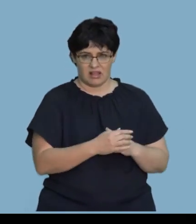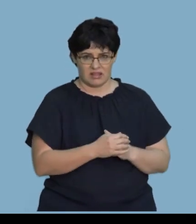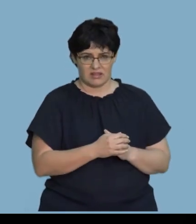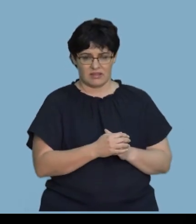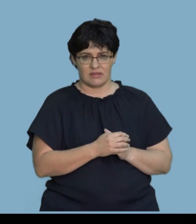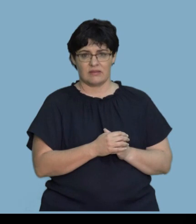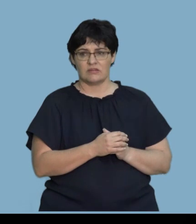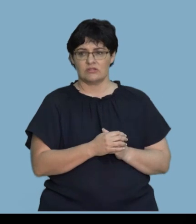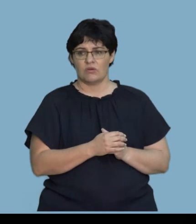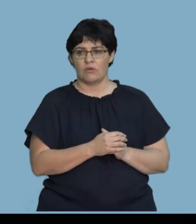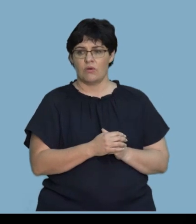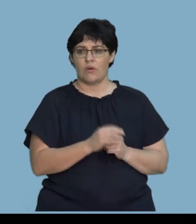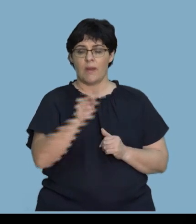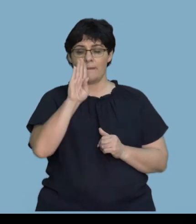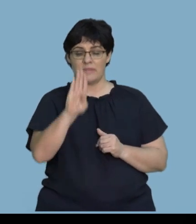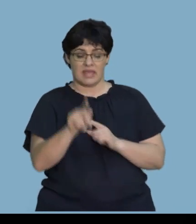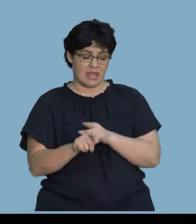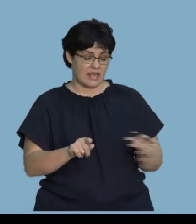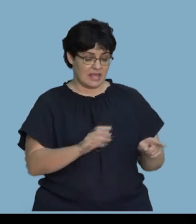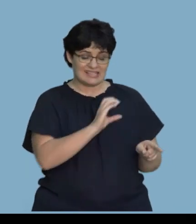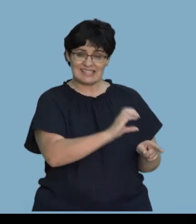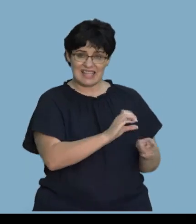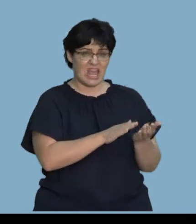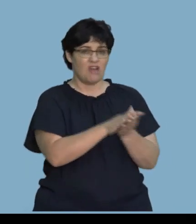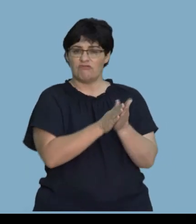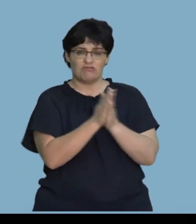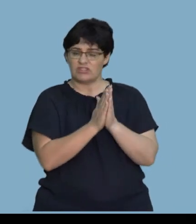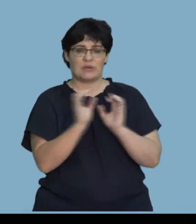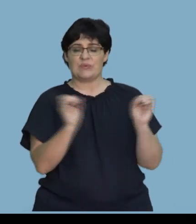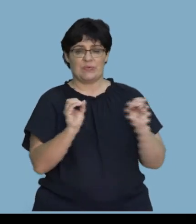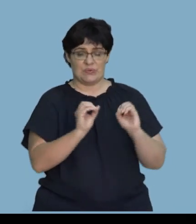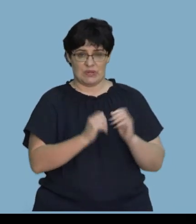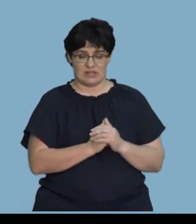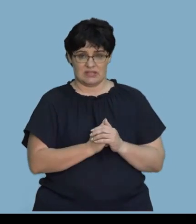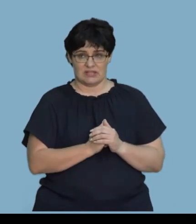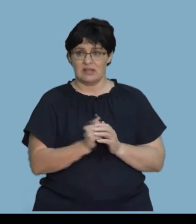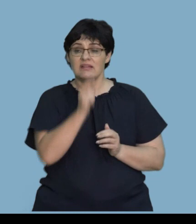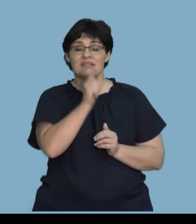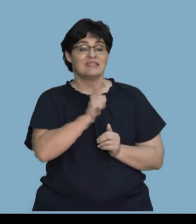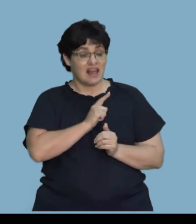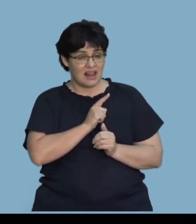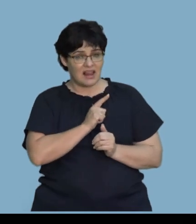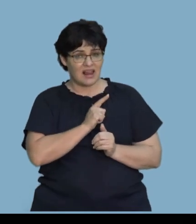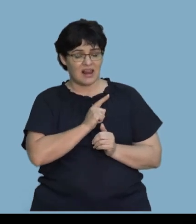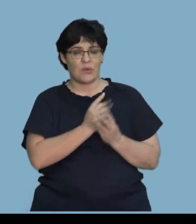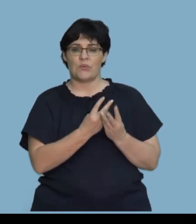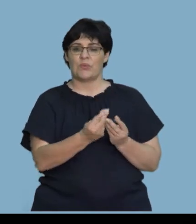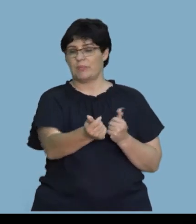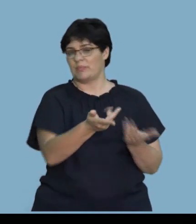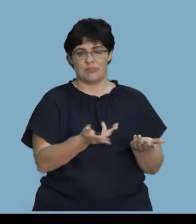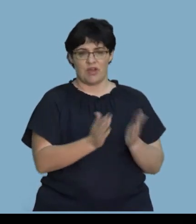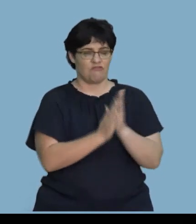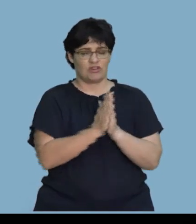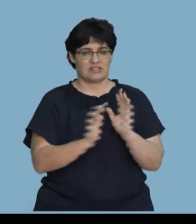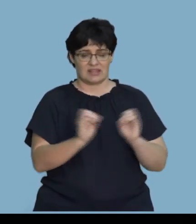actually the object moving from B and moving to C. Now we are told that this surface is frictionless, okay?